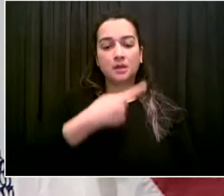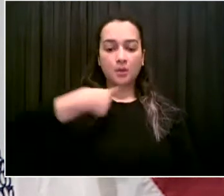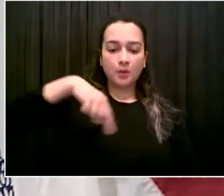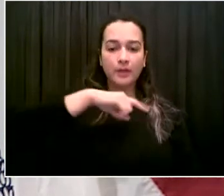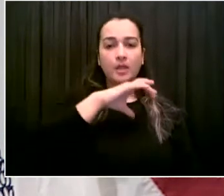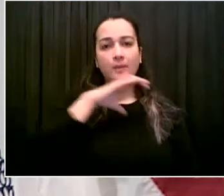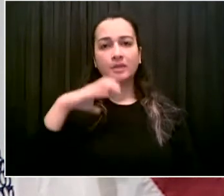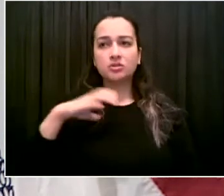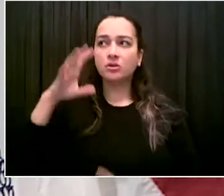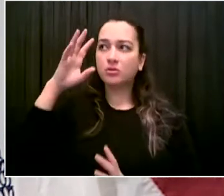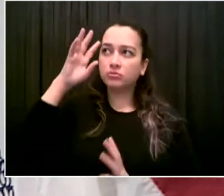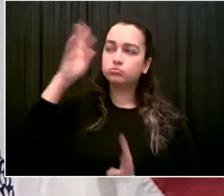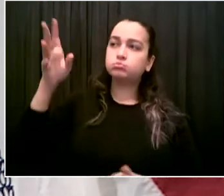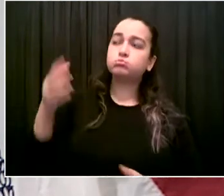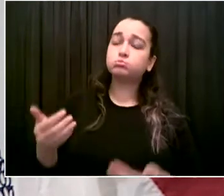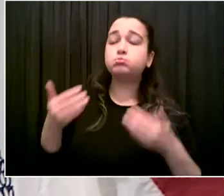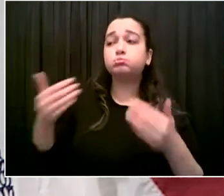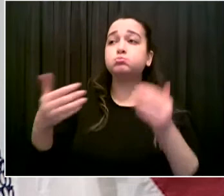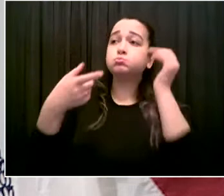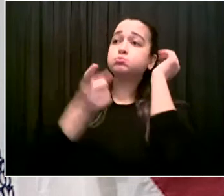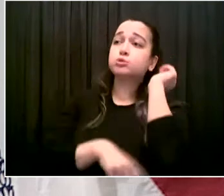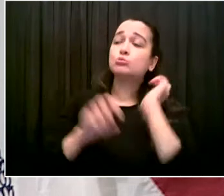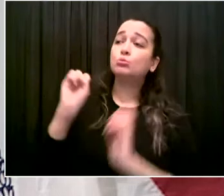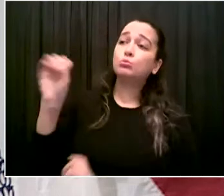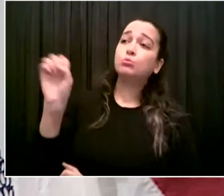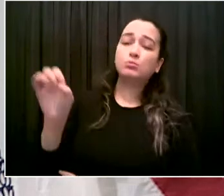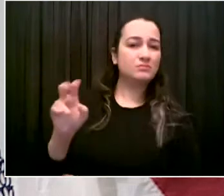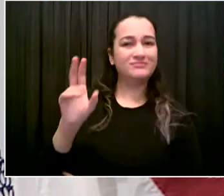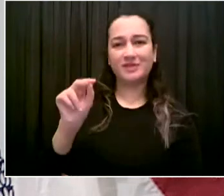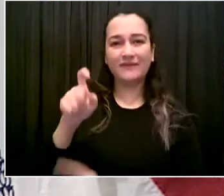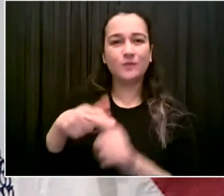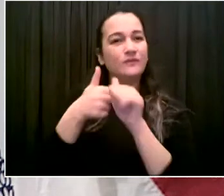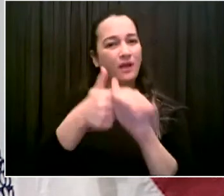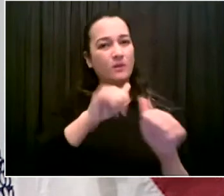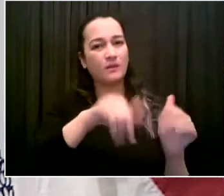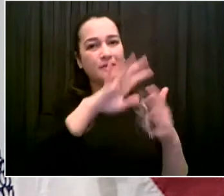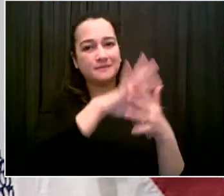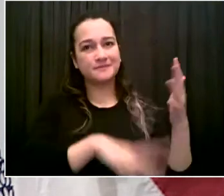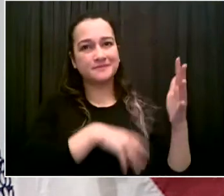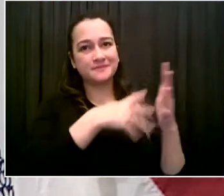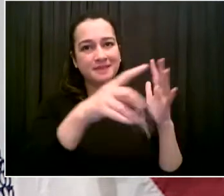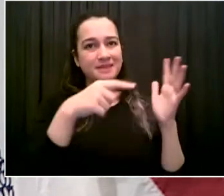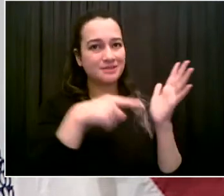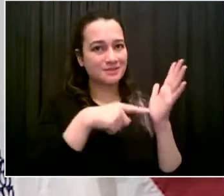is formally signed on to that. So that's the way we should do things.